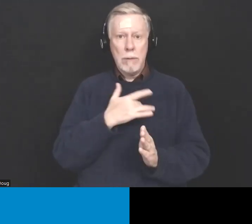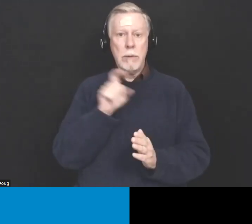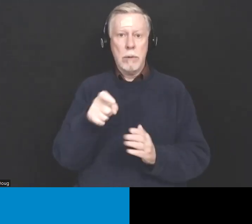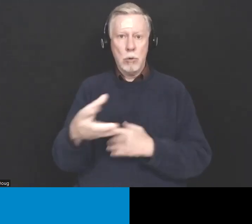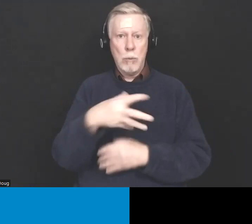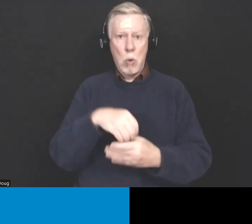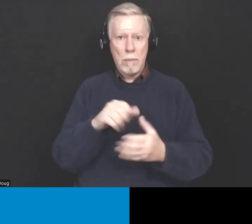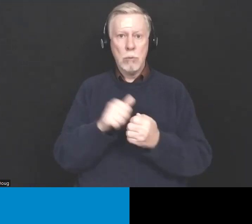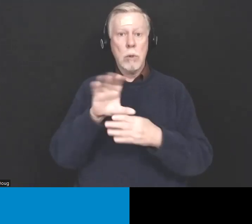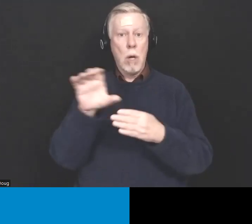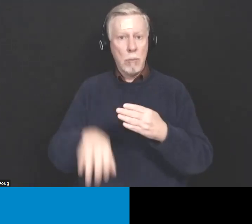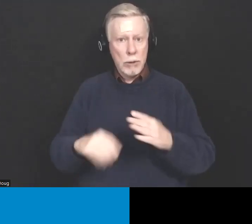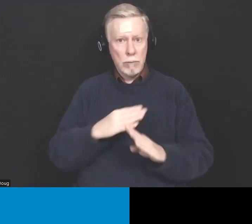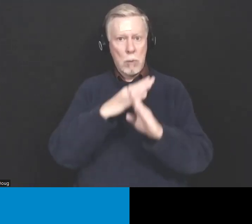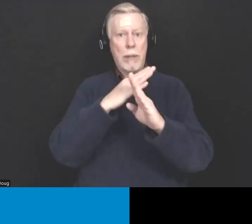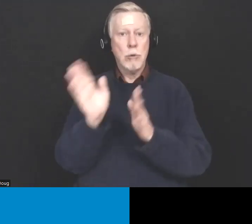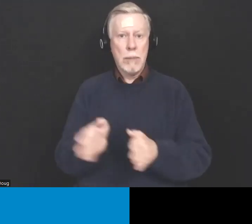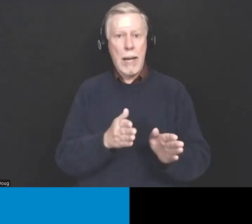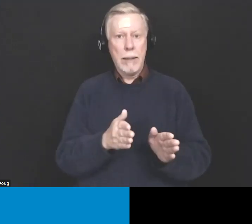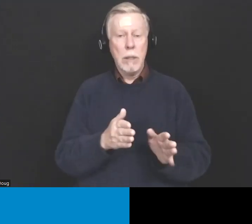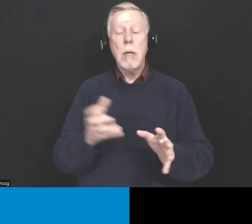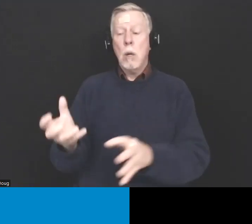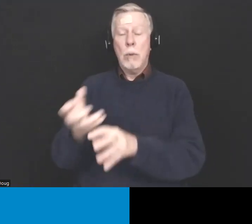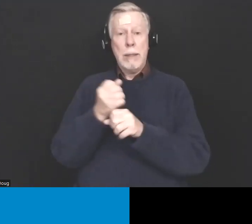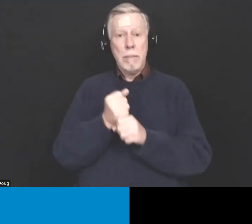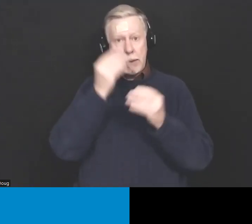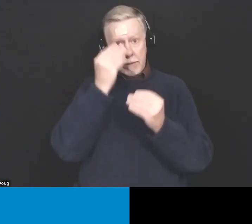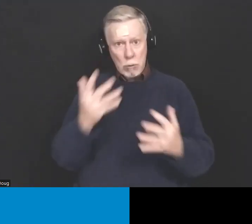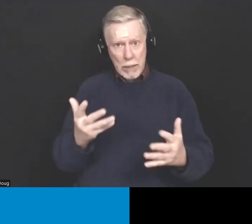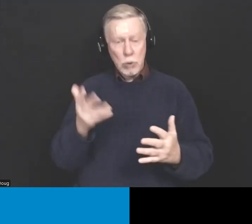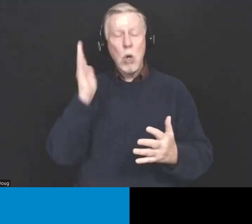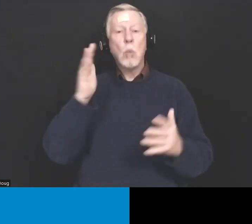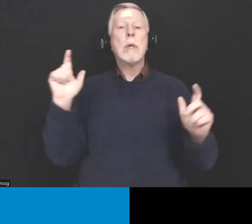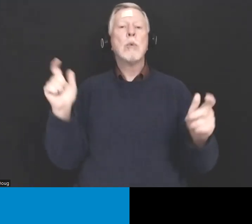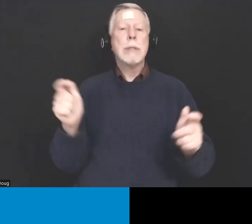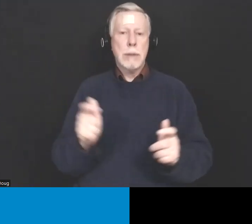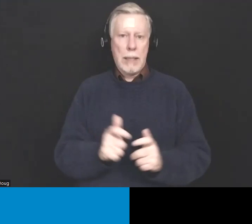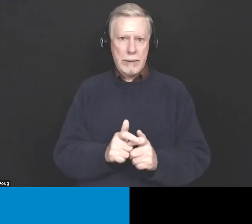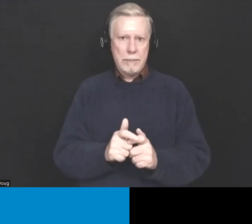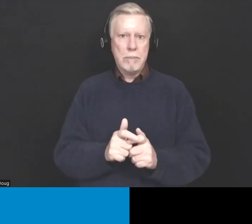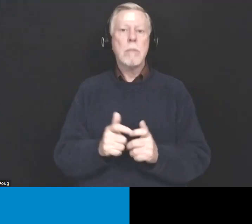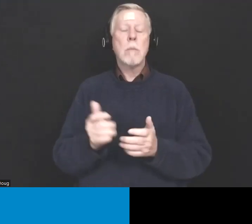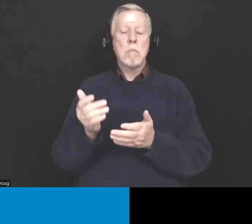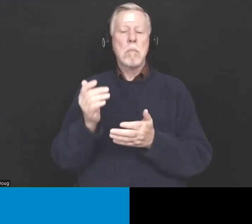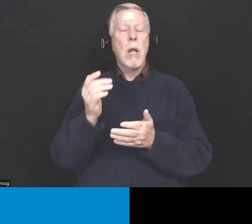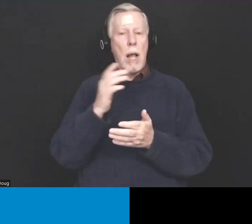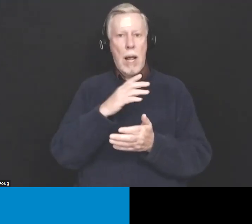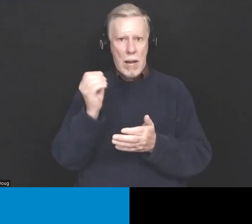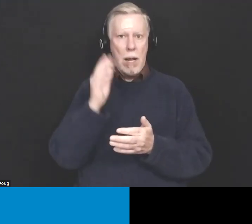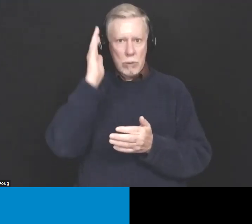prevention plan. When we get this information back, then we're going to distill it and then go back to each of those